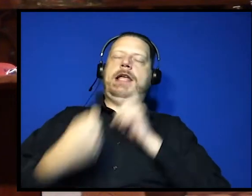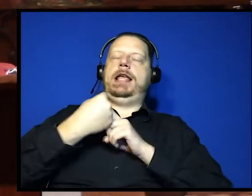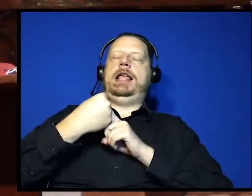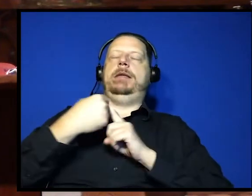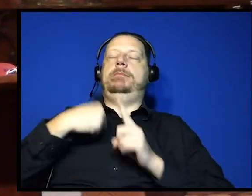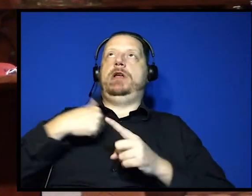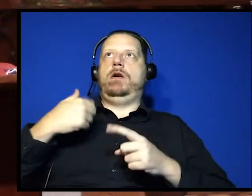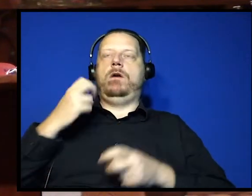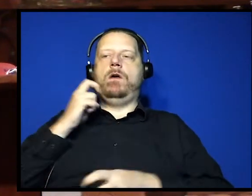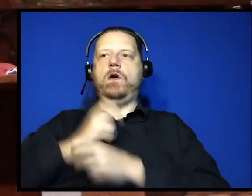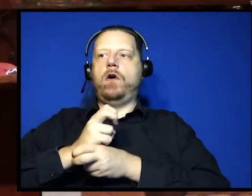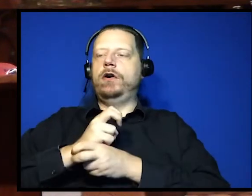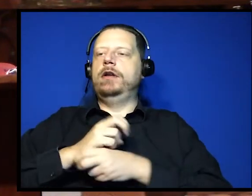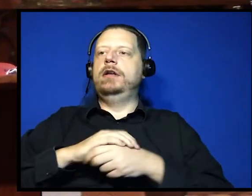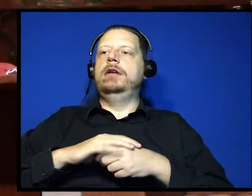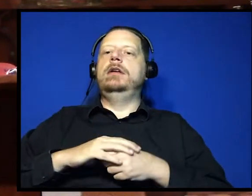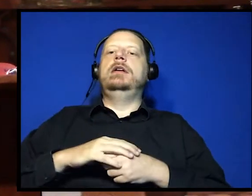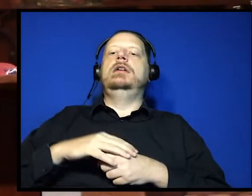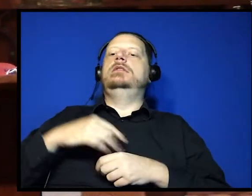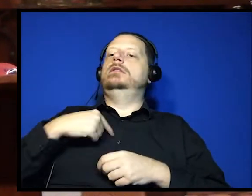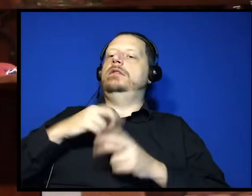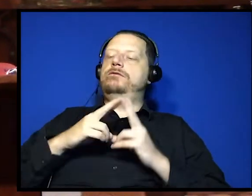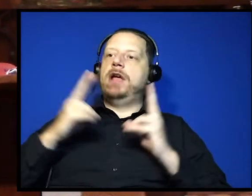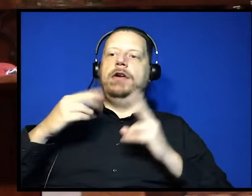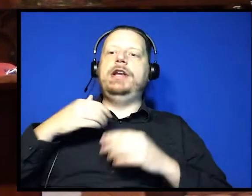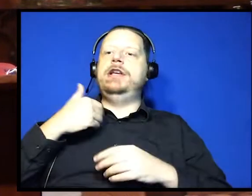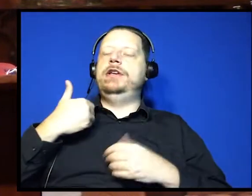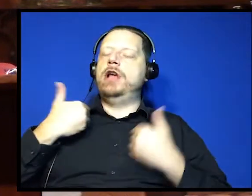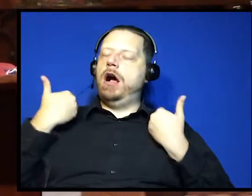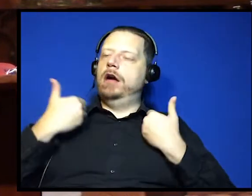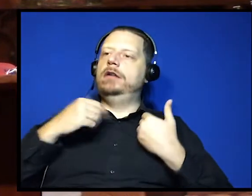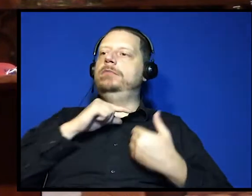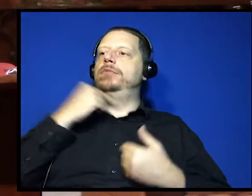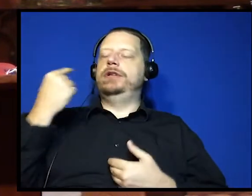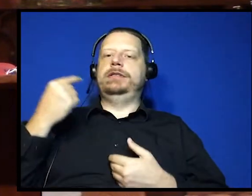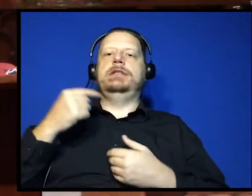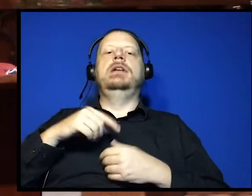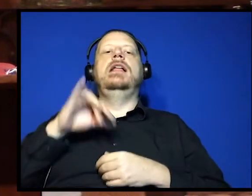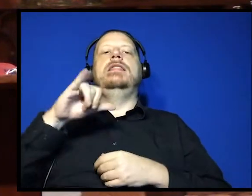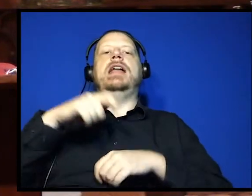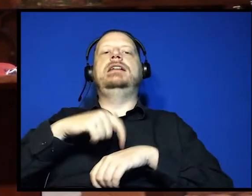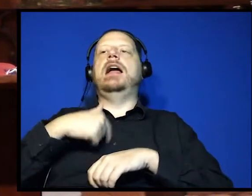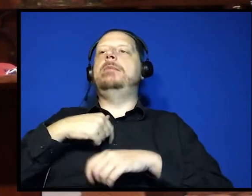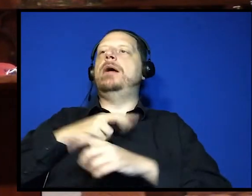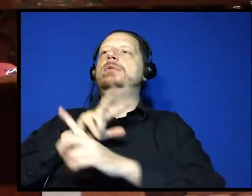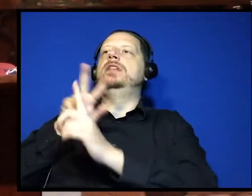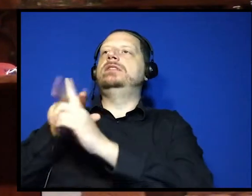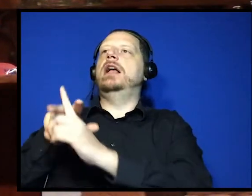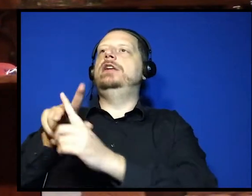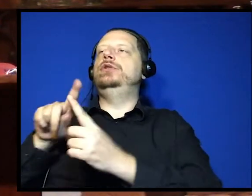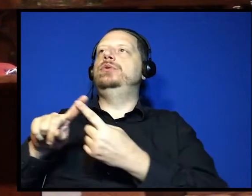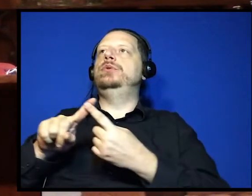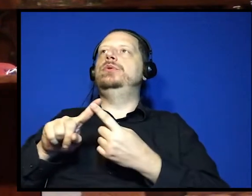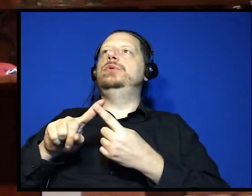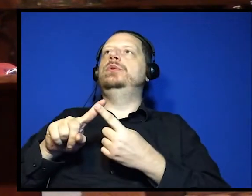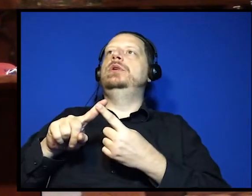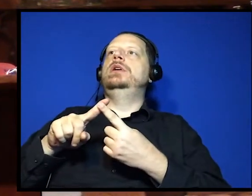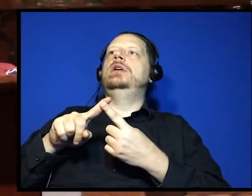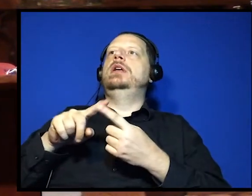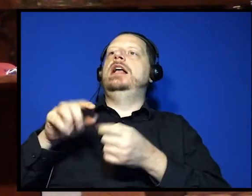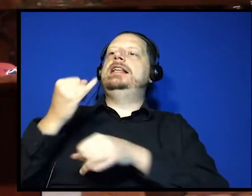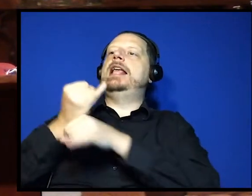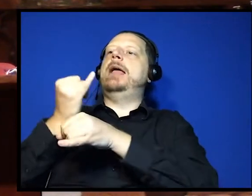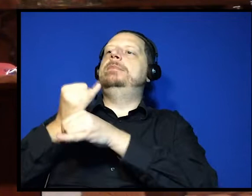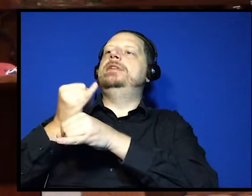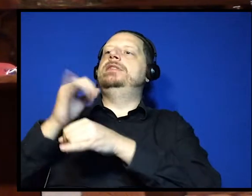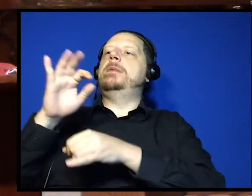out of my sails. I was a very young priest. At that time, I had been assigned to campus